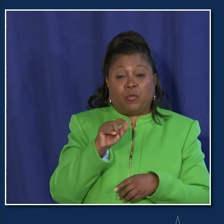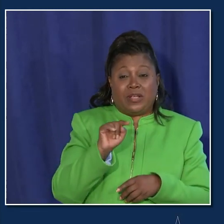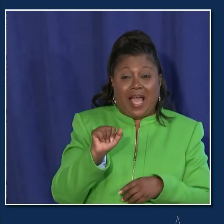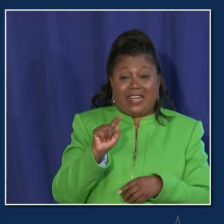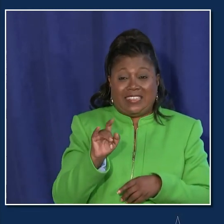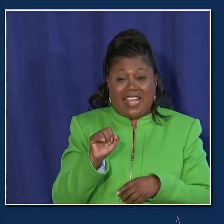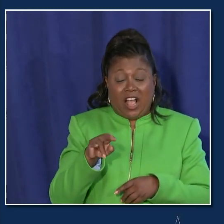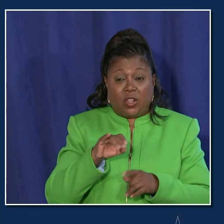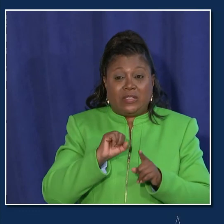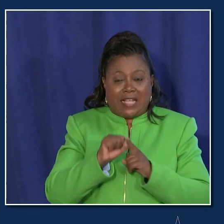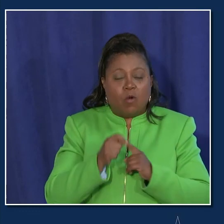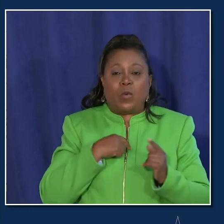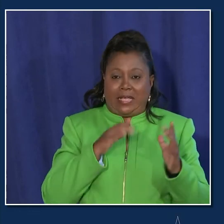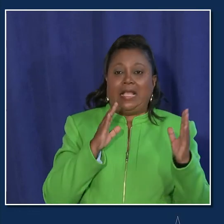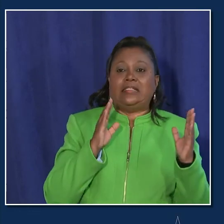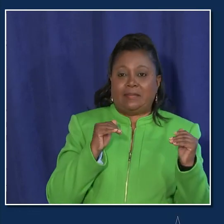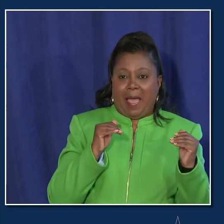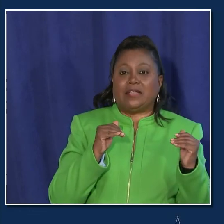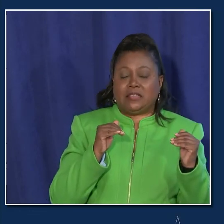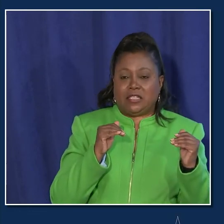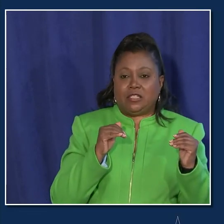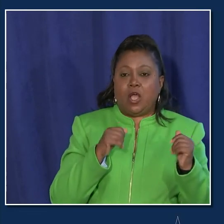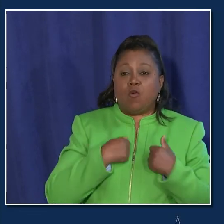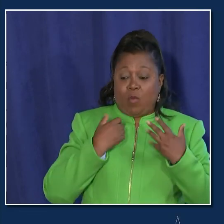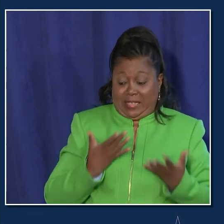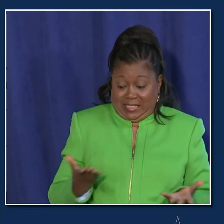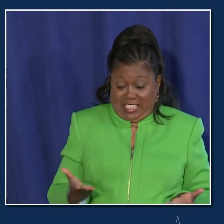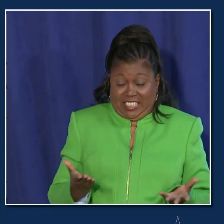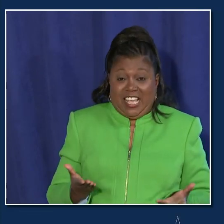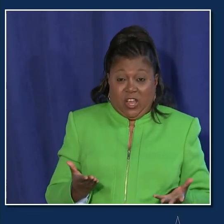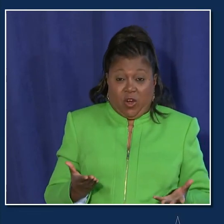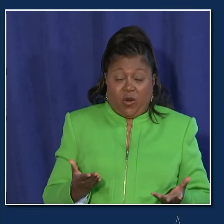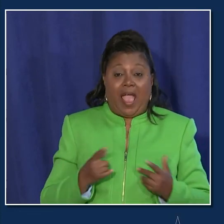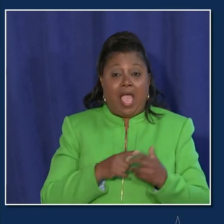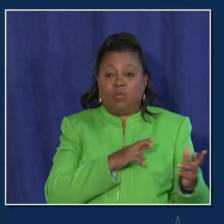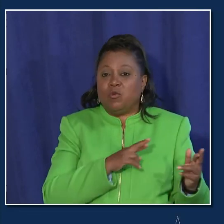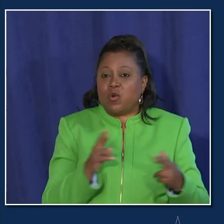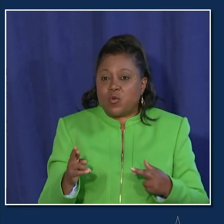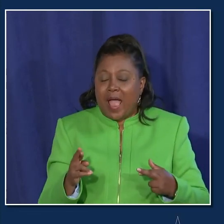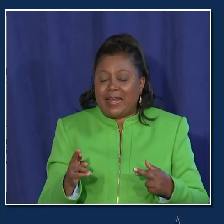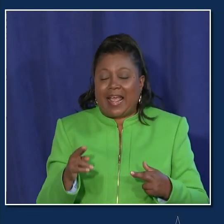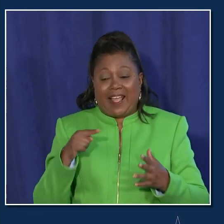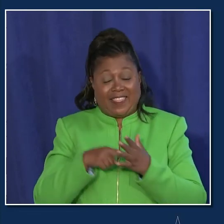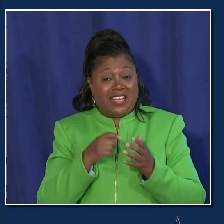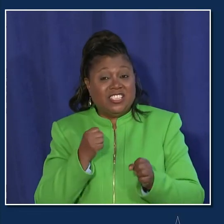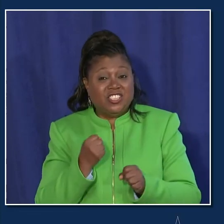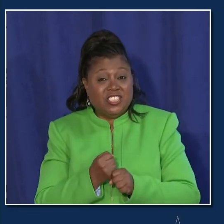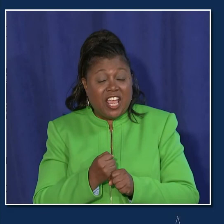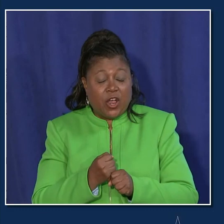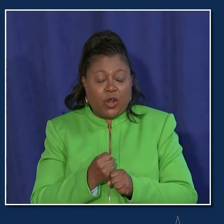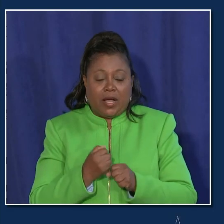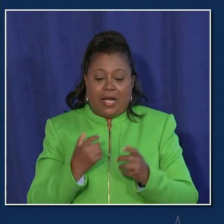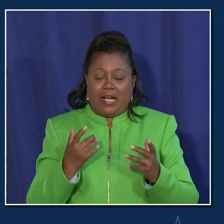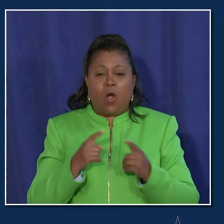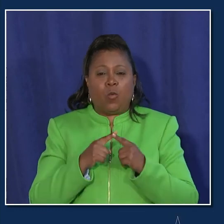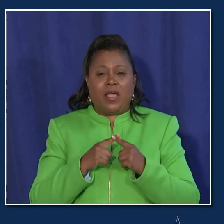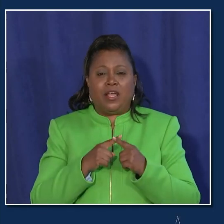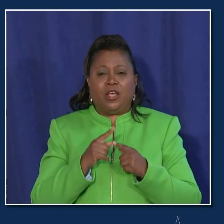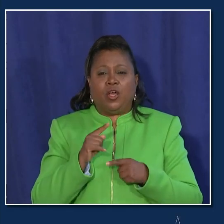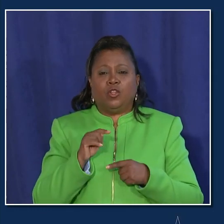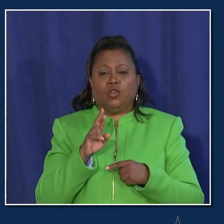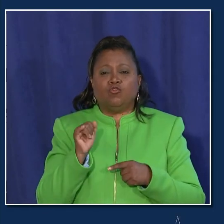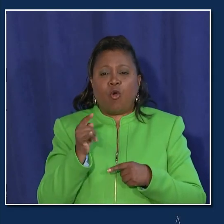case, we expected residents here, and we were ready. This year, when the